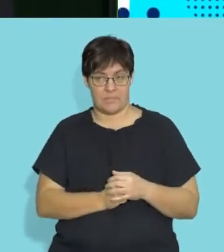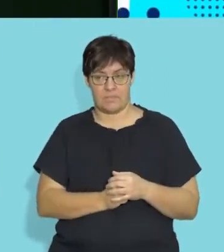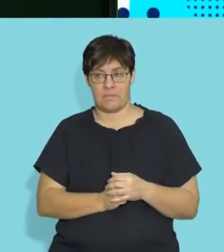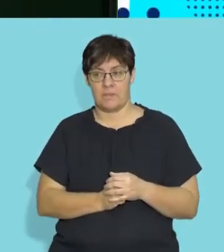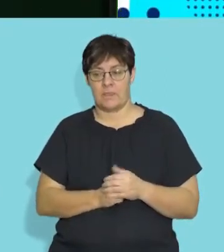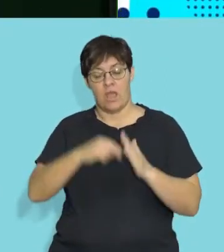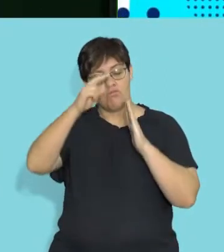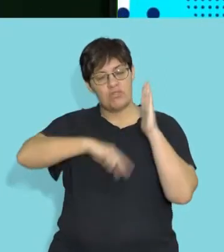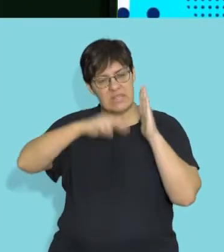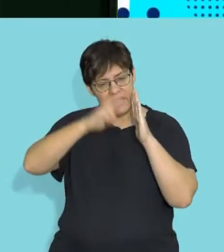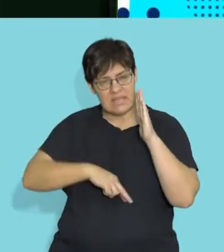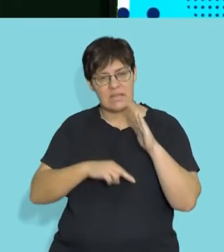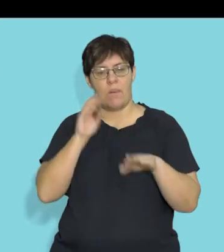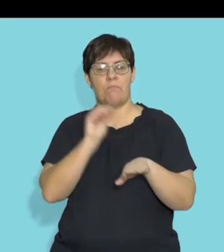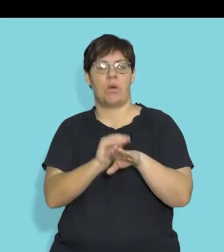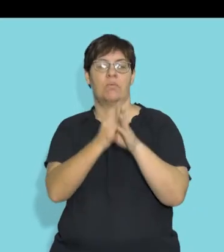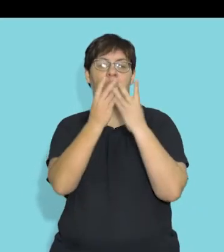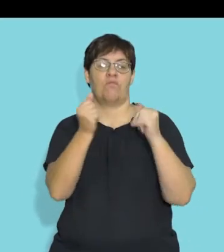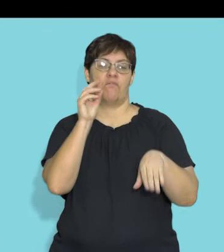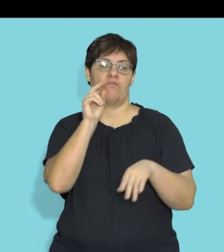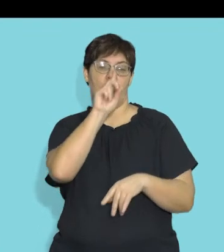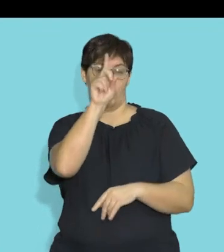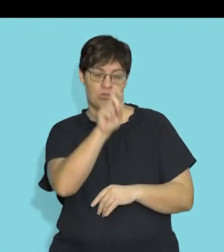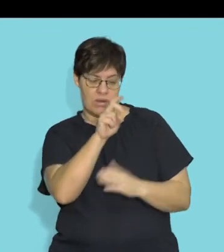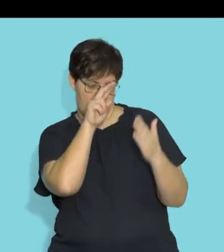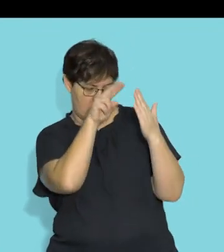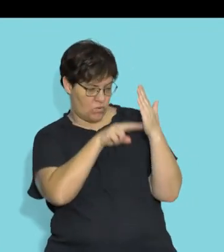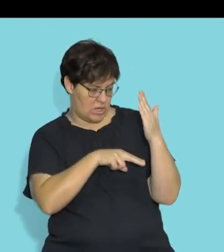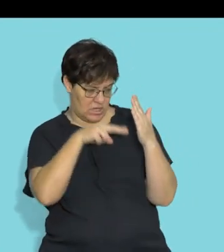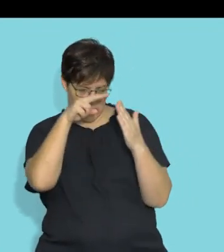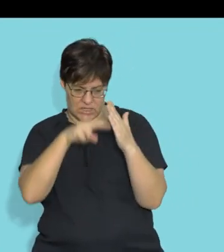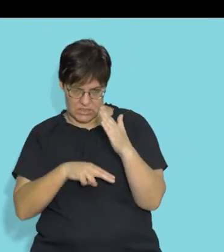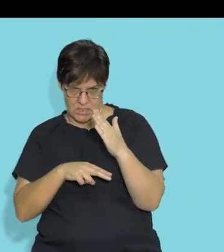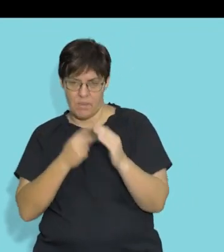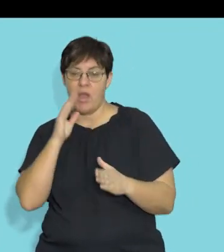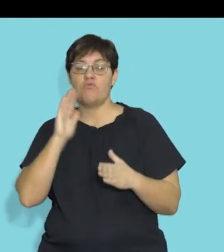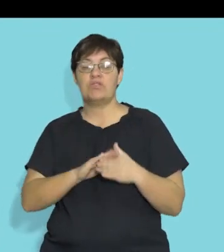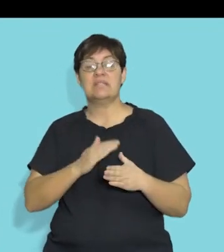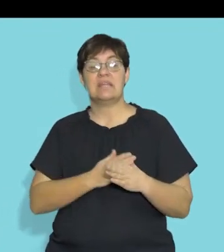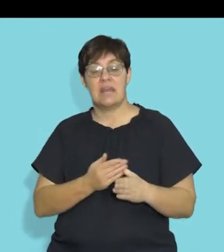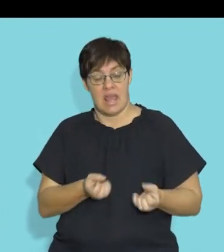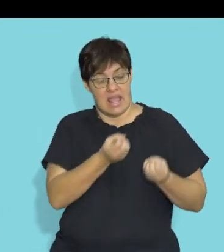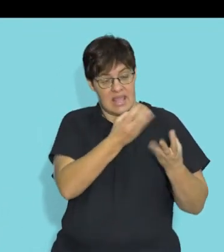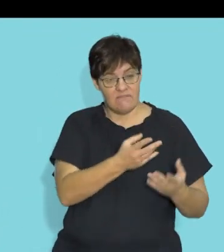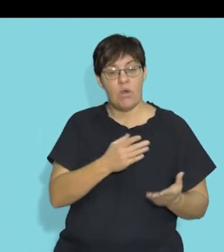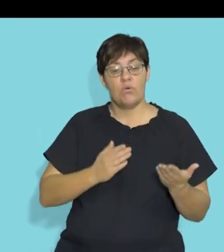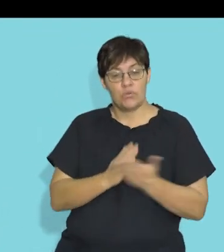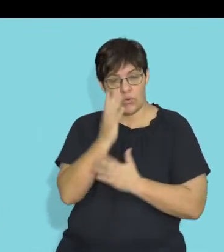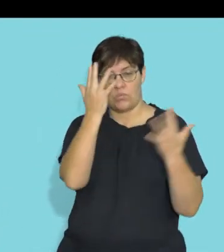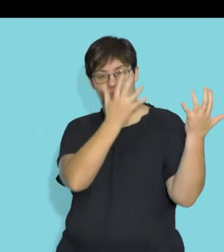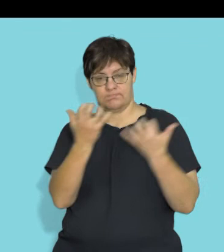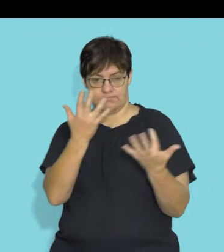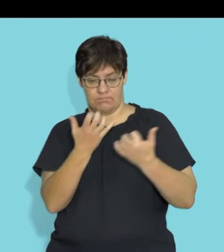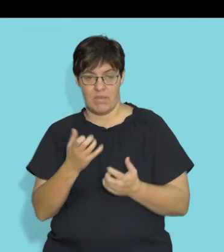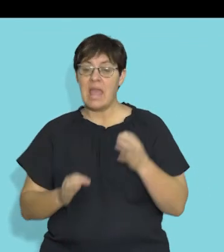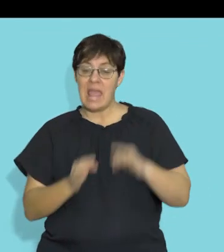one, read the problem-solving question carefully and provide reasons based on